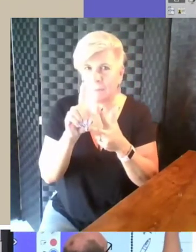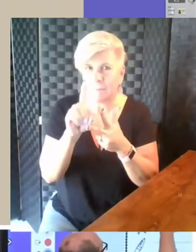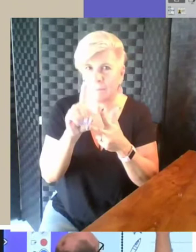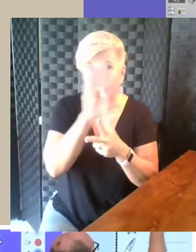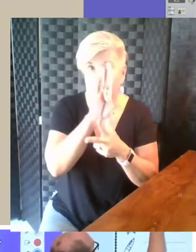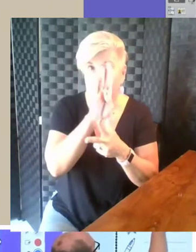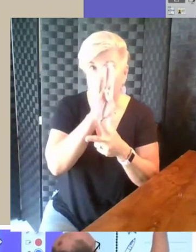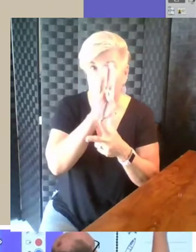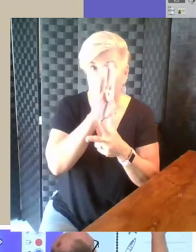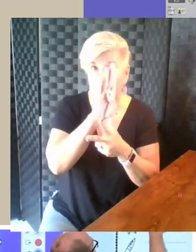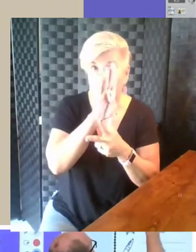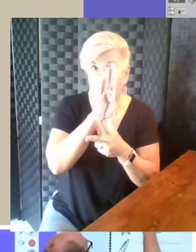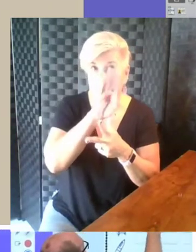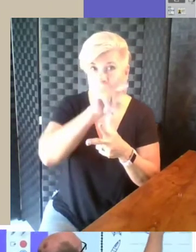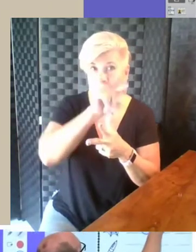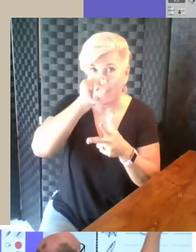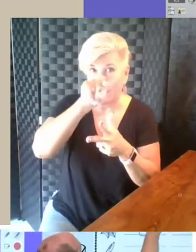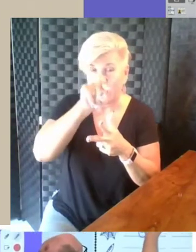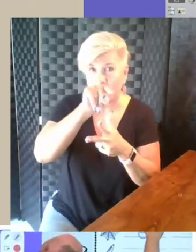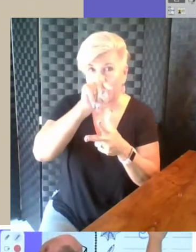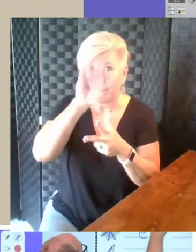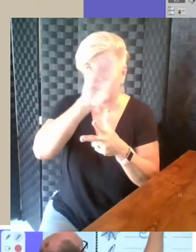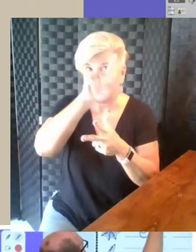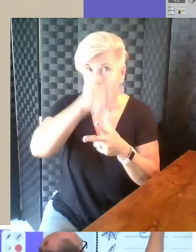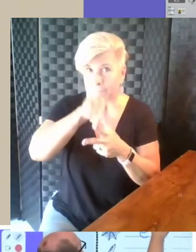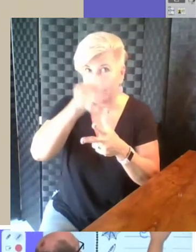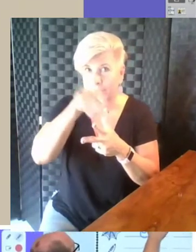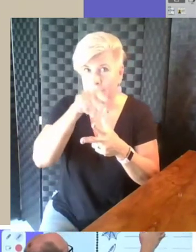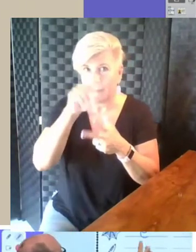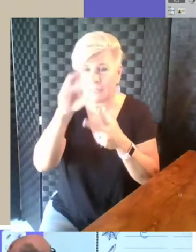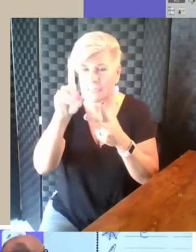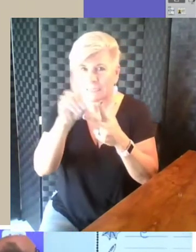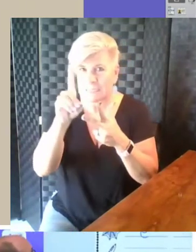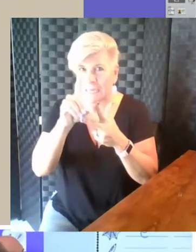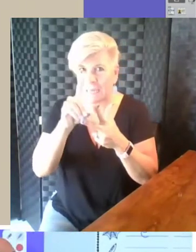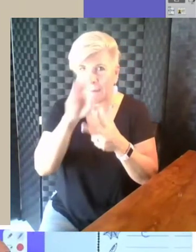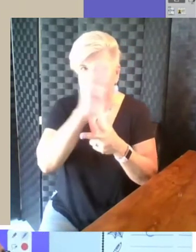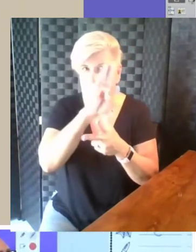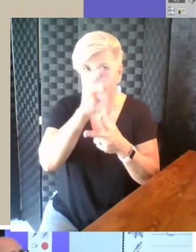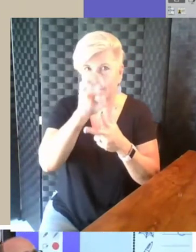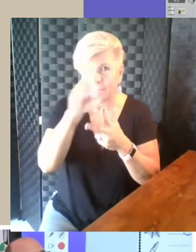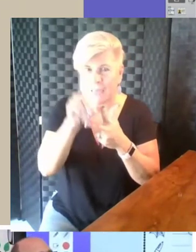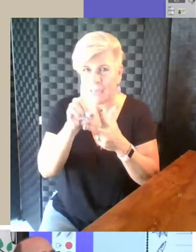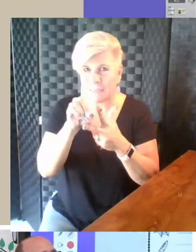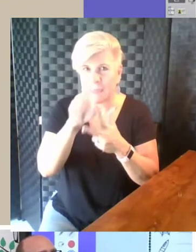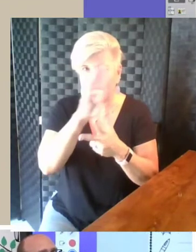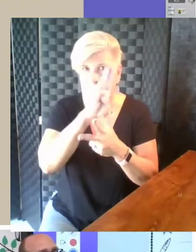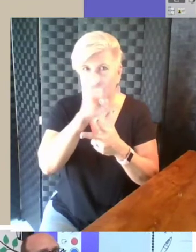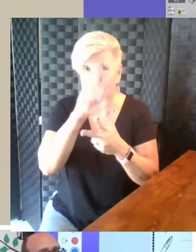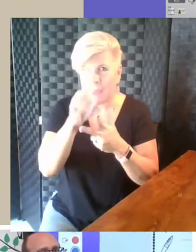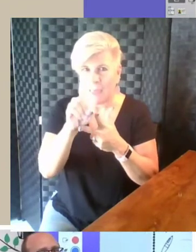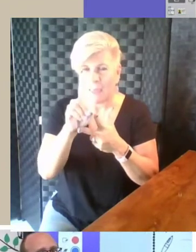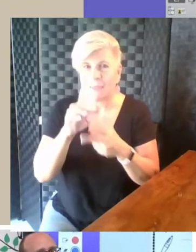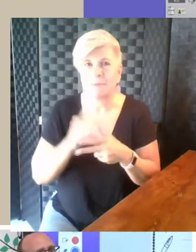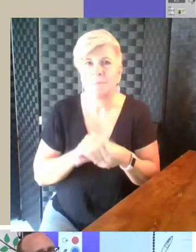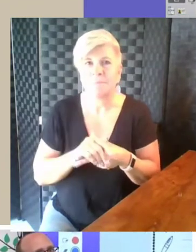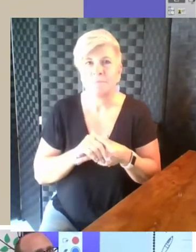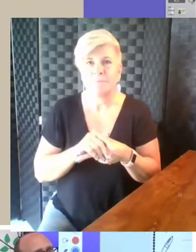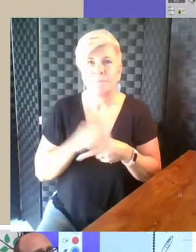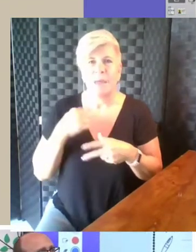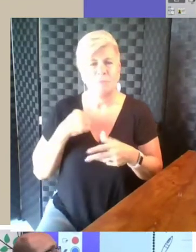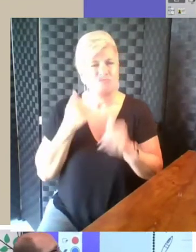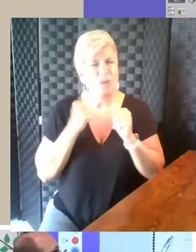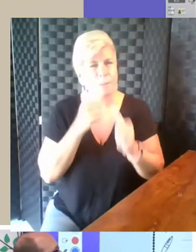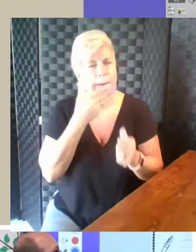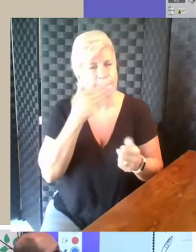looks like mine. B, e, duh. I'm trying to use my best handwriting. It's kind of tricky on this board, but I bet you can do it